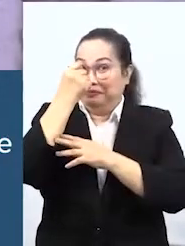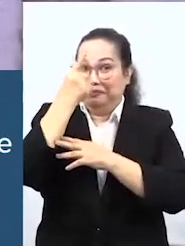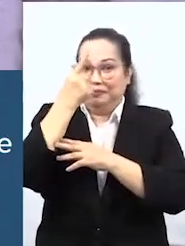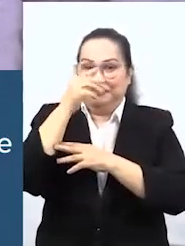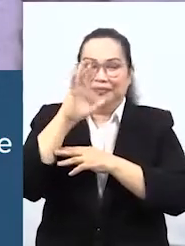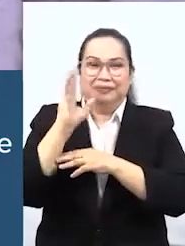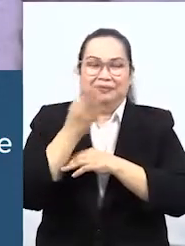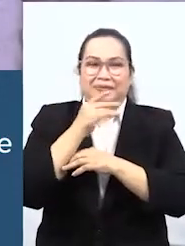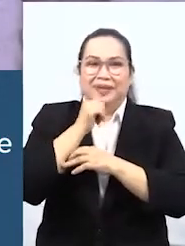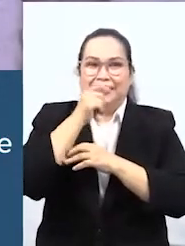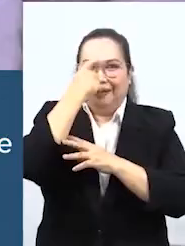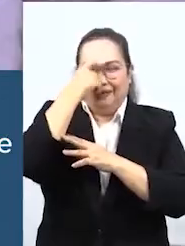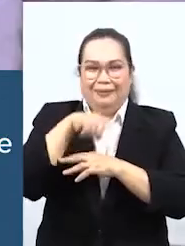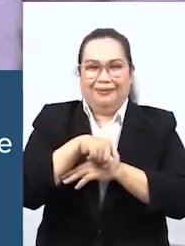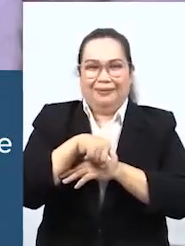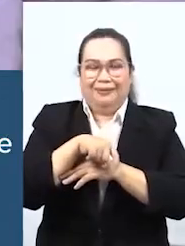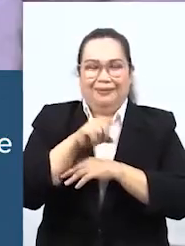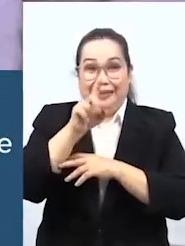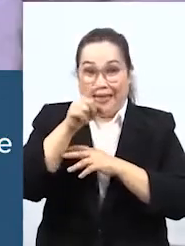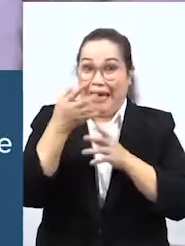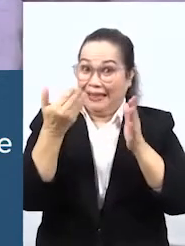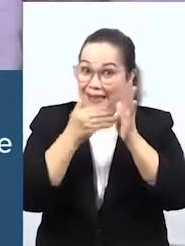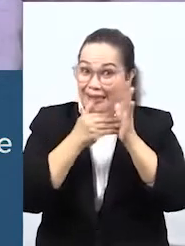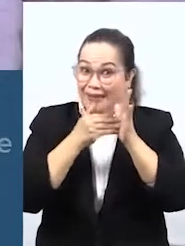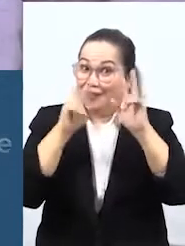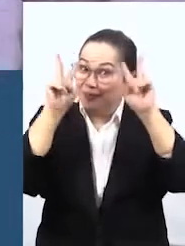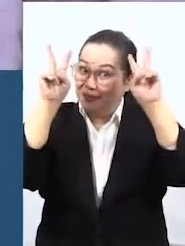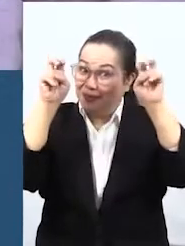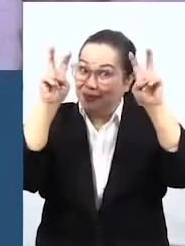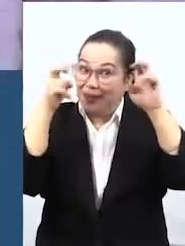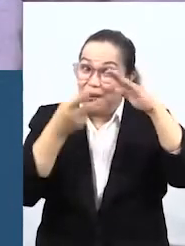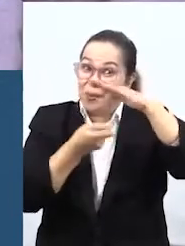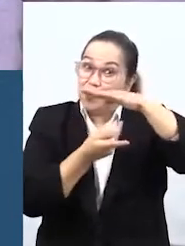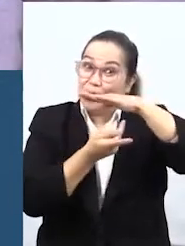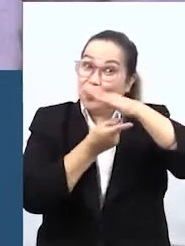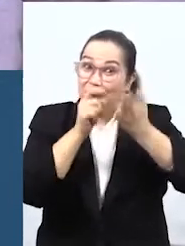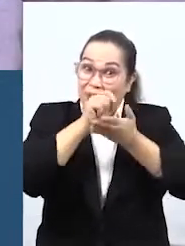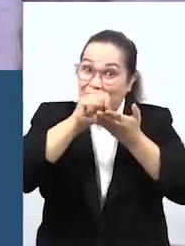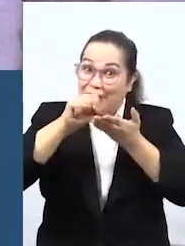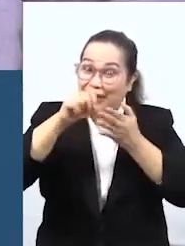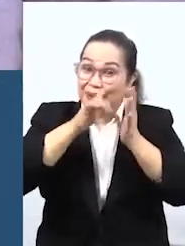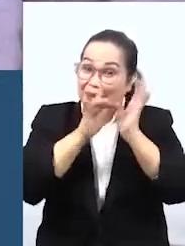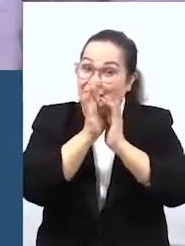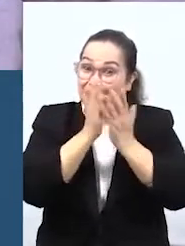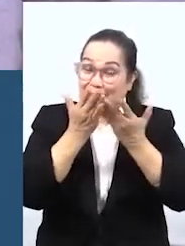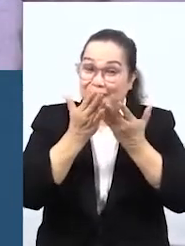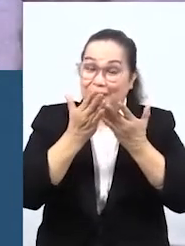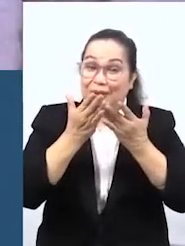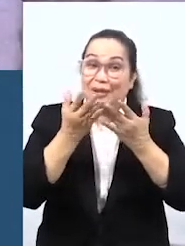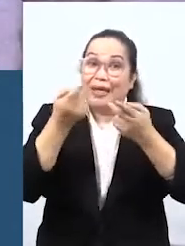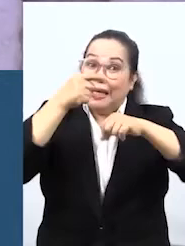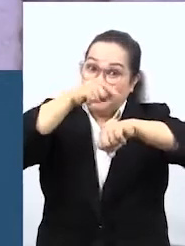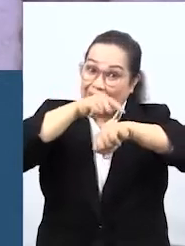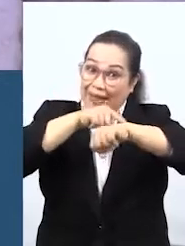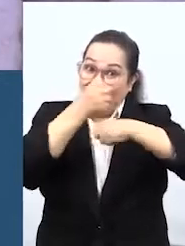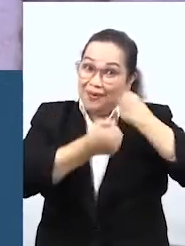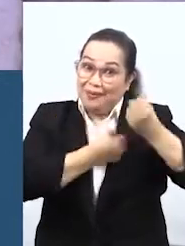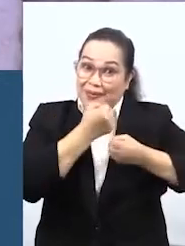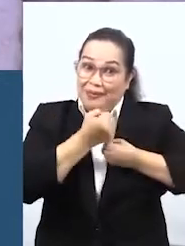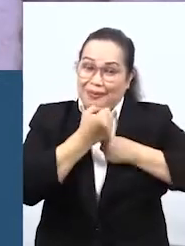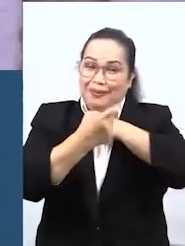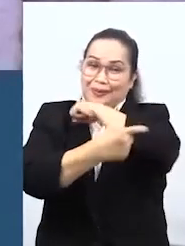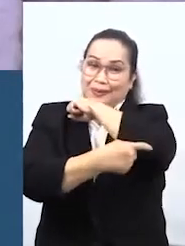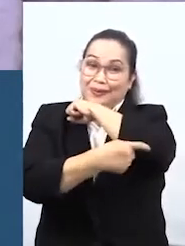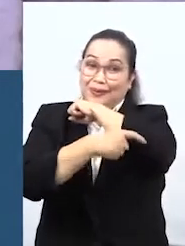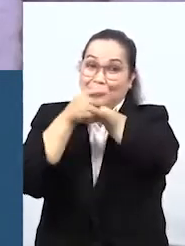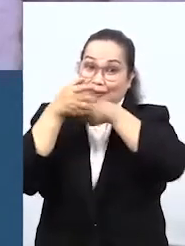does amazing amazing quotation let me just quote Paul trip for you for us no he says in moments of suffering It's tempting to allow